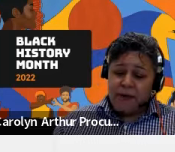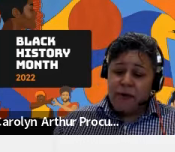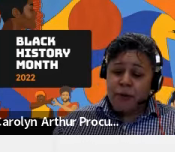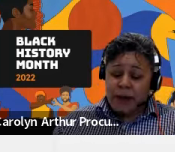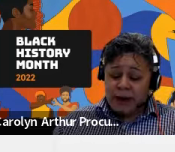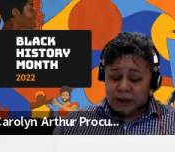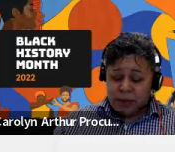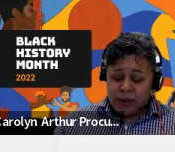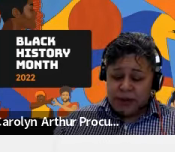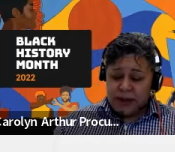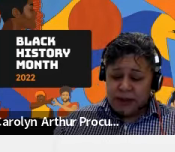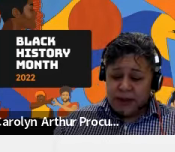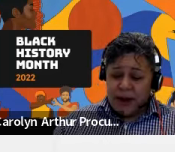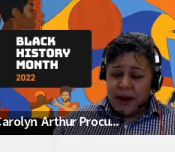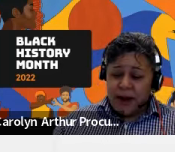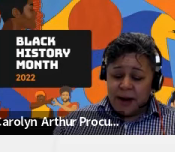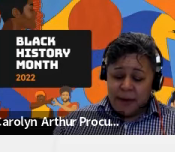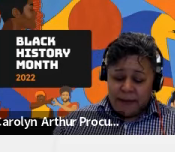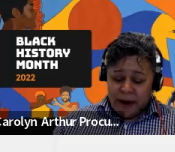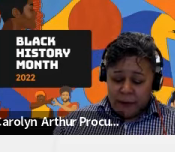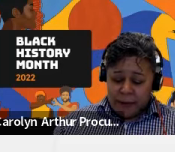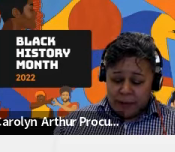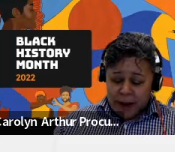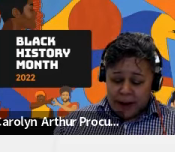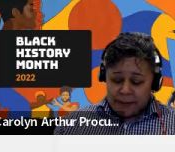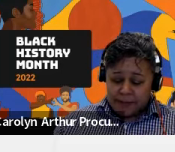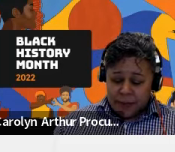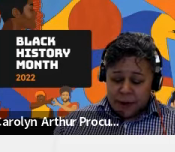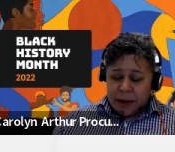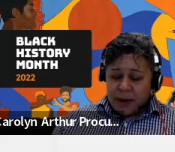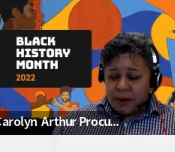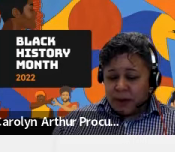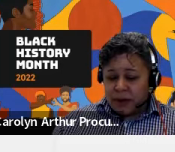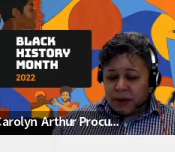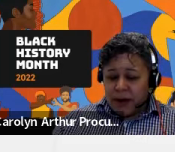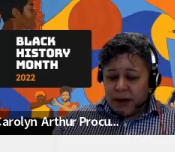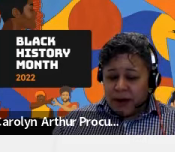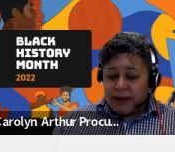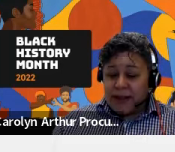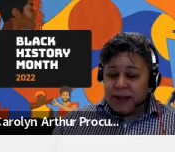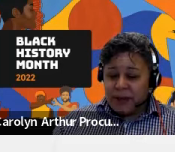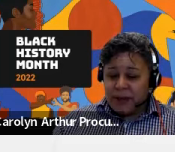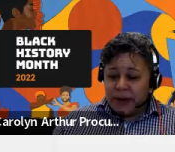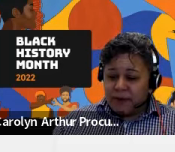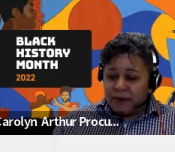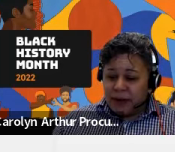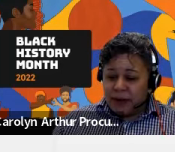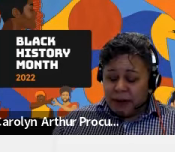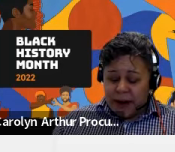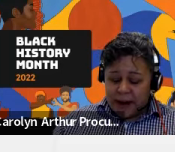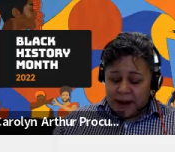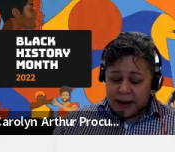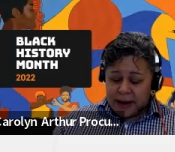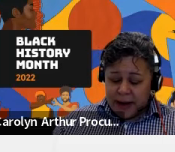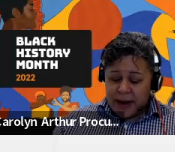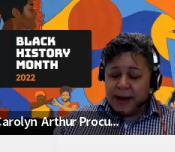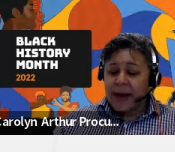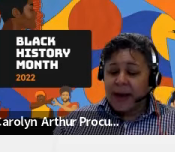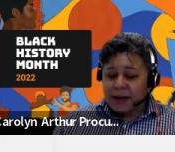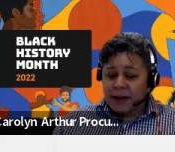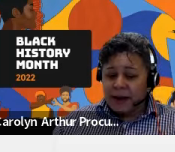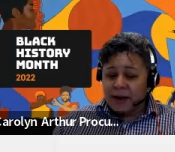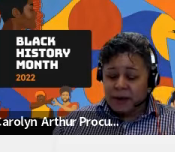complicated and formalized process of government buying. So we're going to try to assist you in figuring out